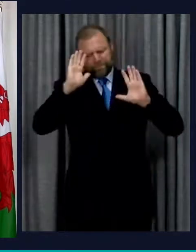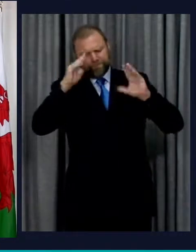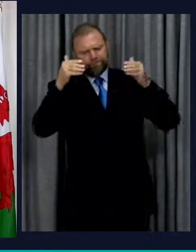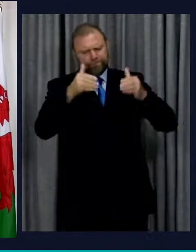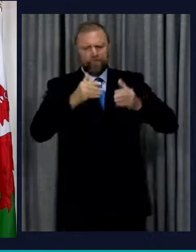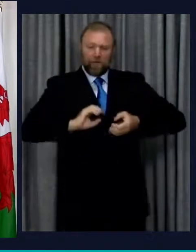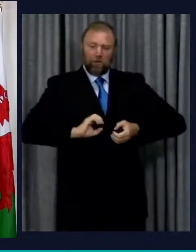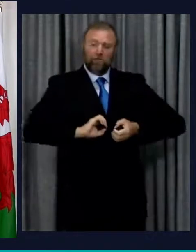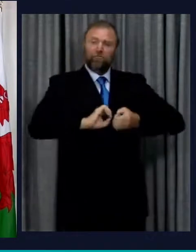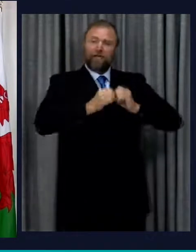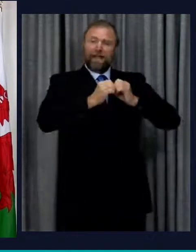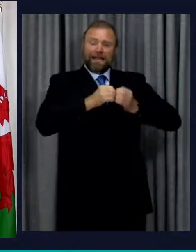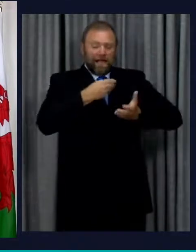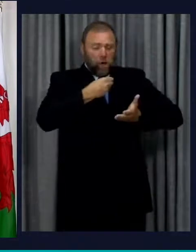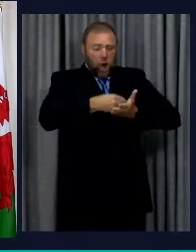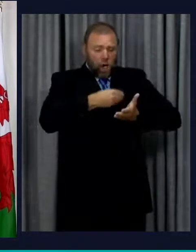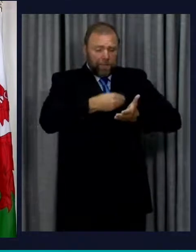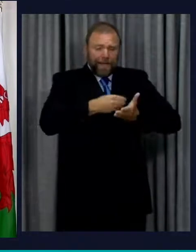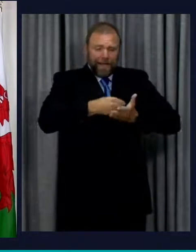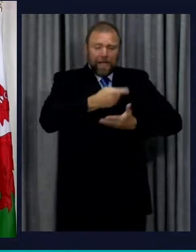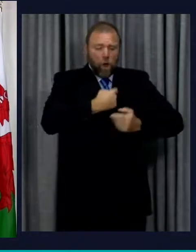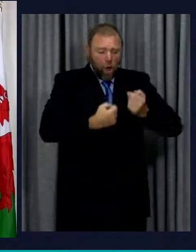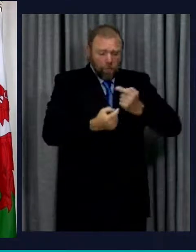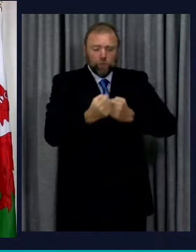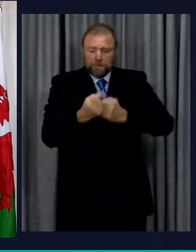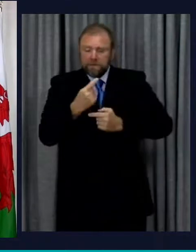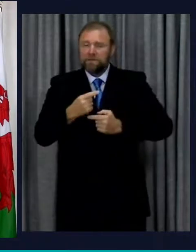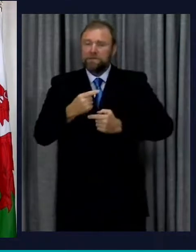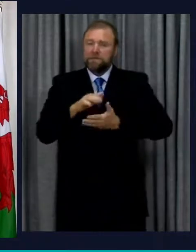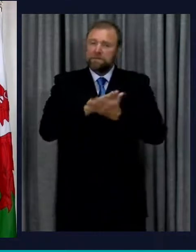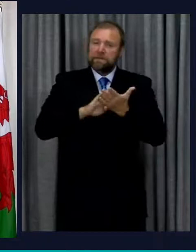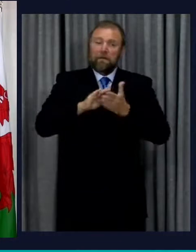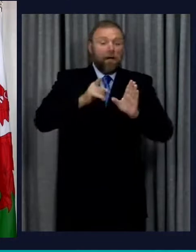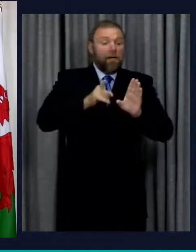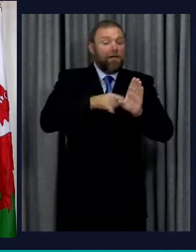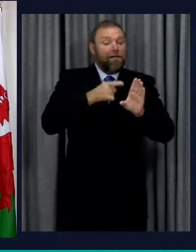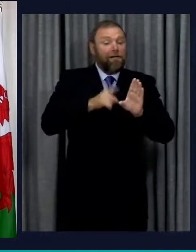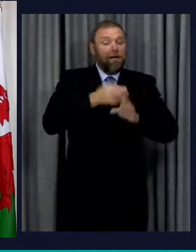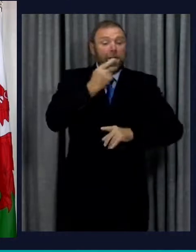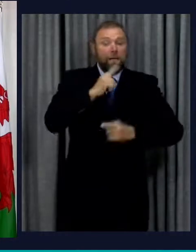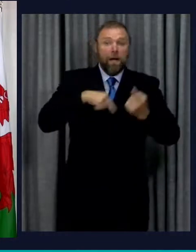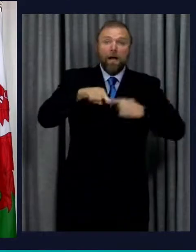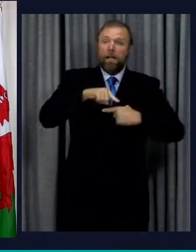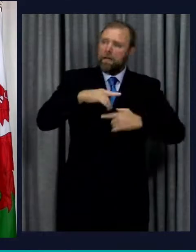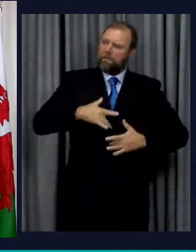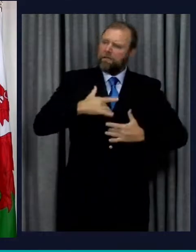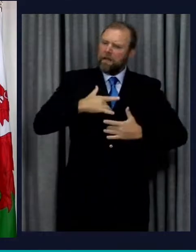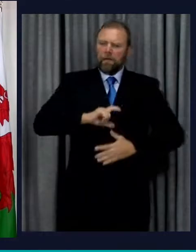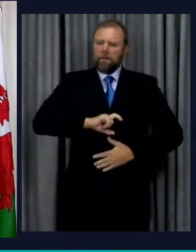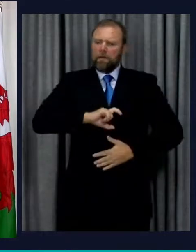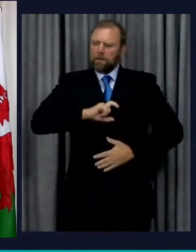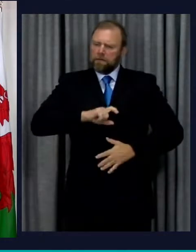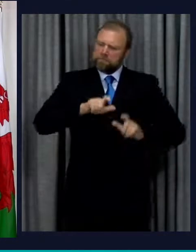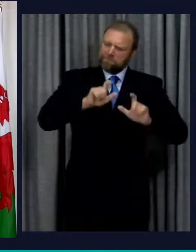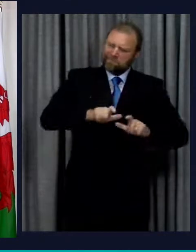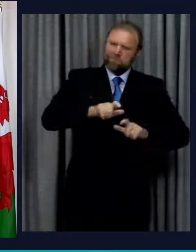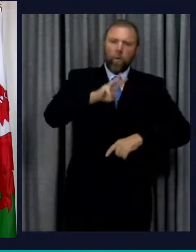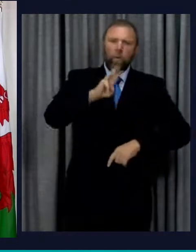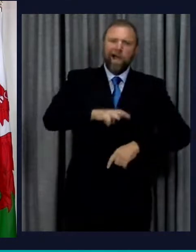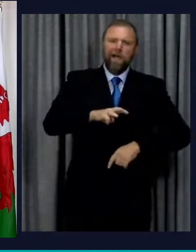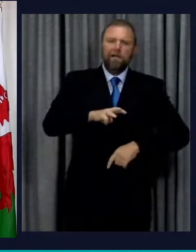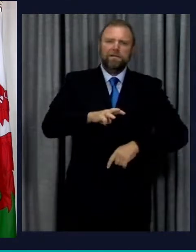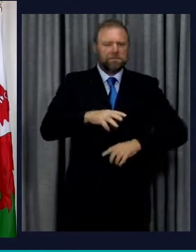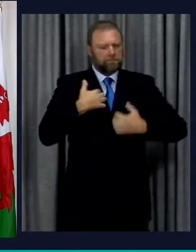economy where more young people feel confident about planning their future in Wales. That will support job